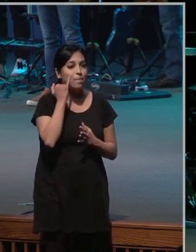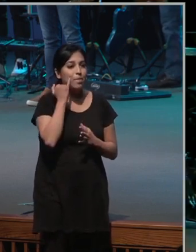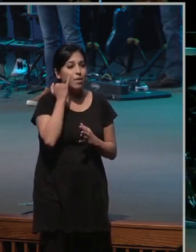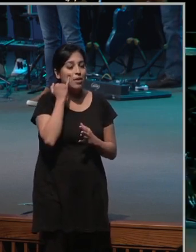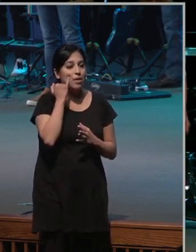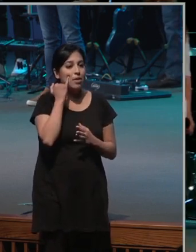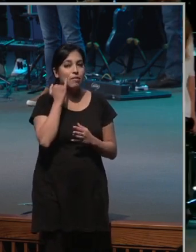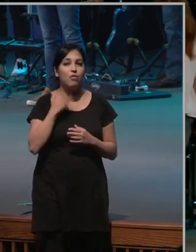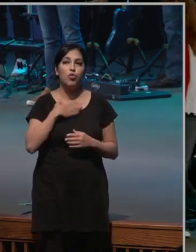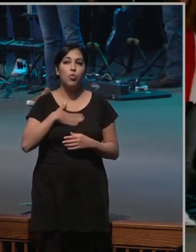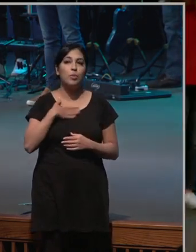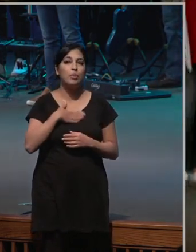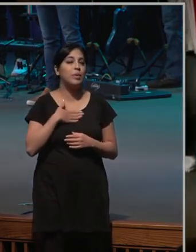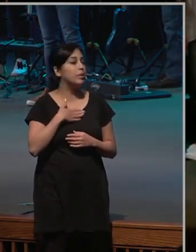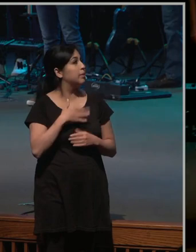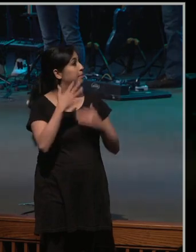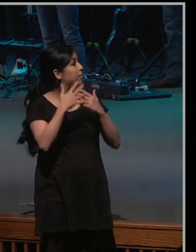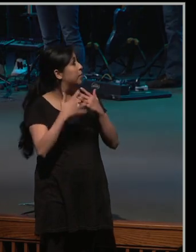the names.